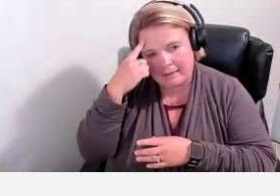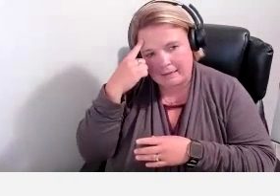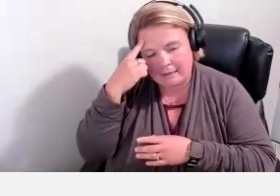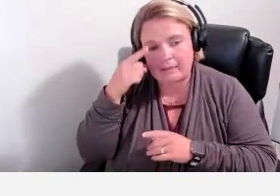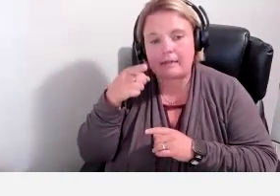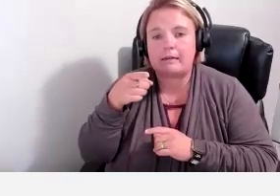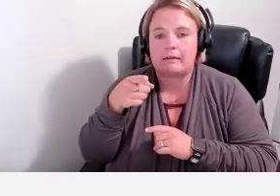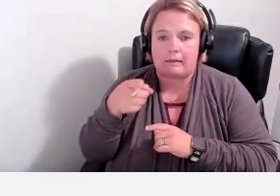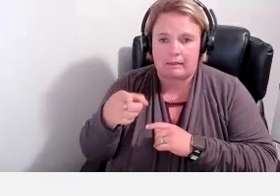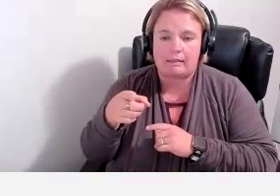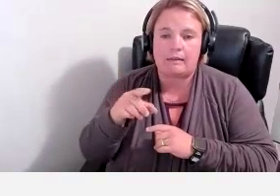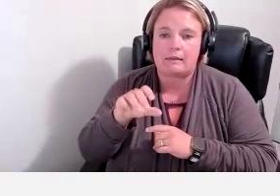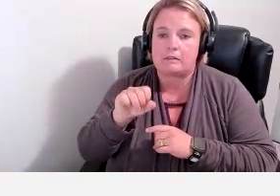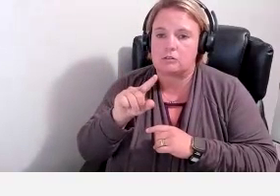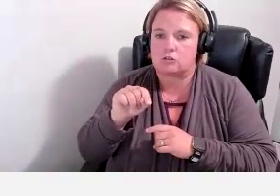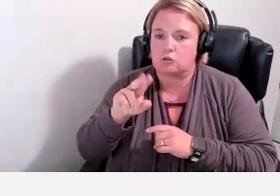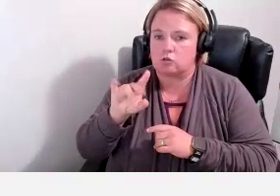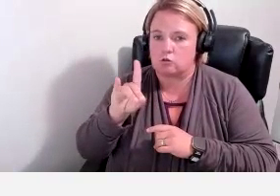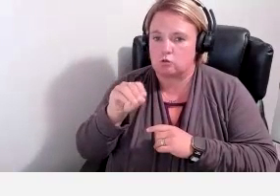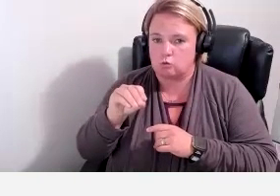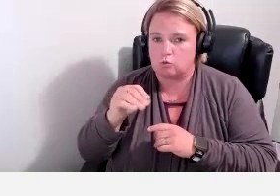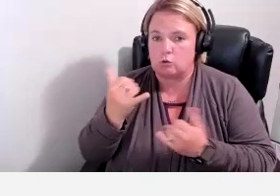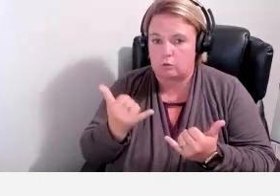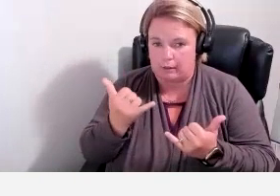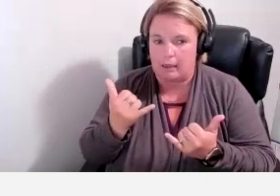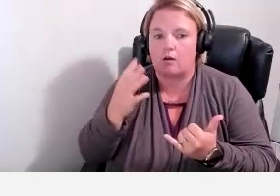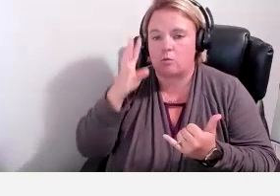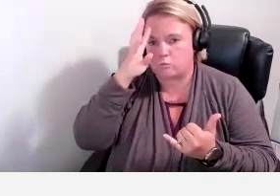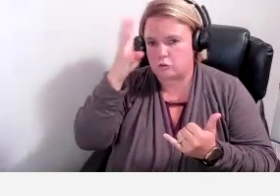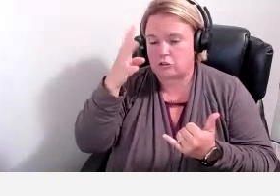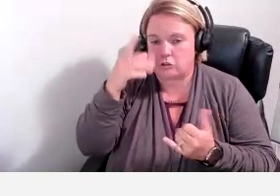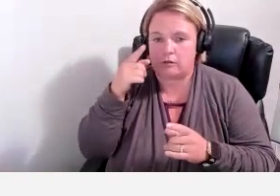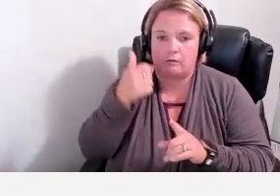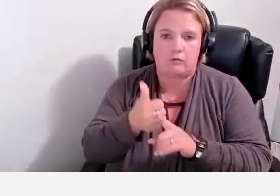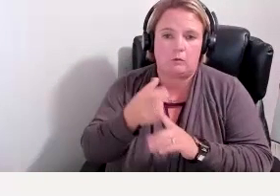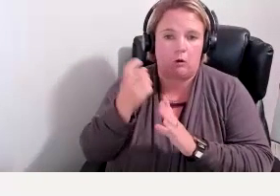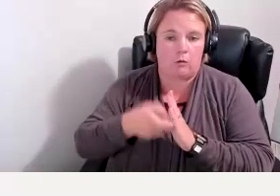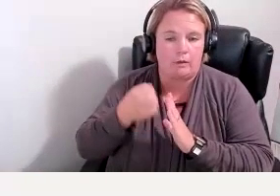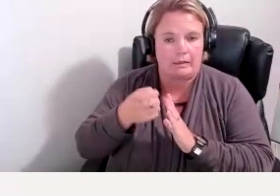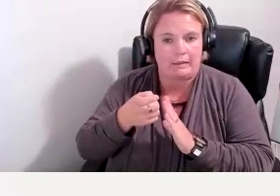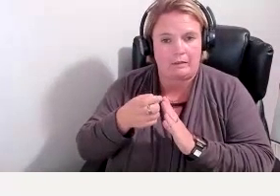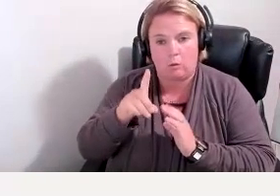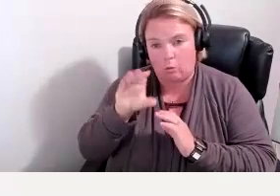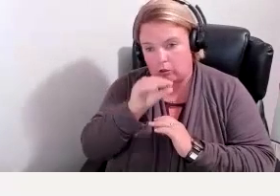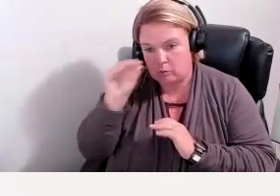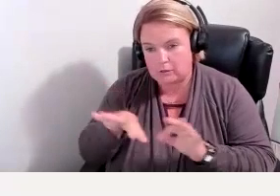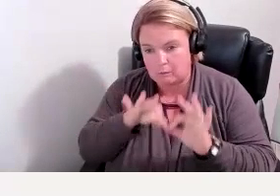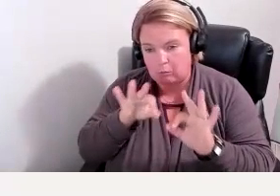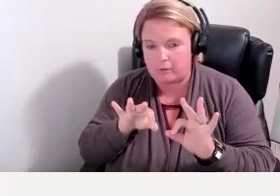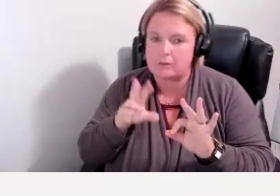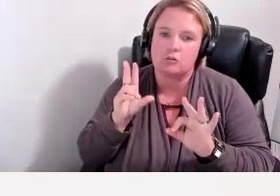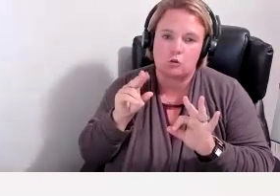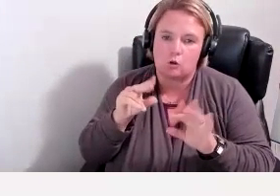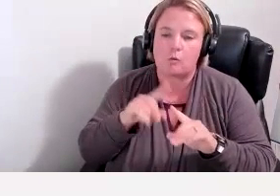now, the studio now generates those captions for you automatically. They're not 100% accurate, but they will